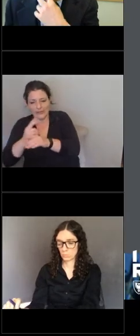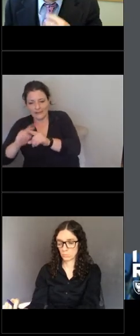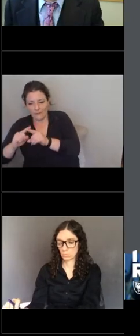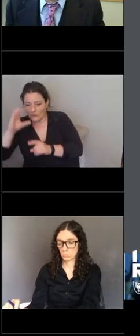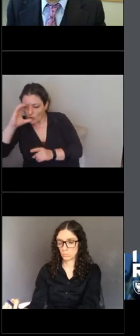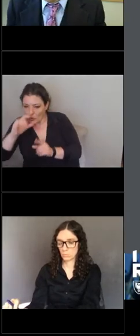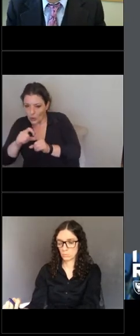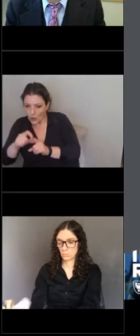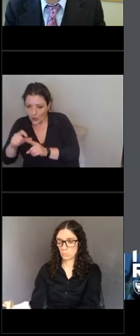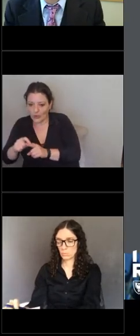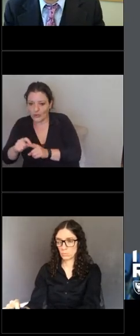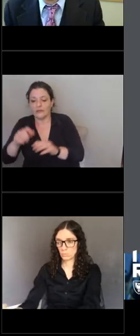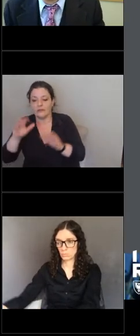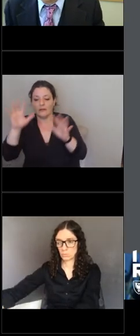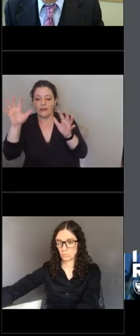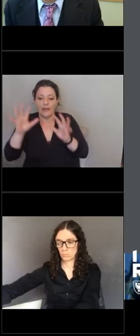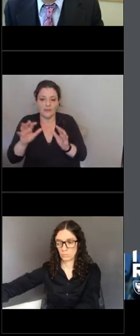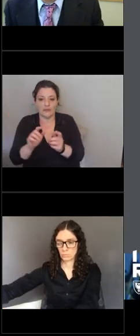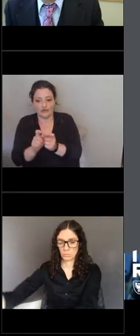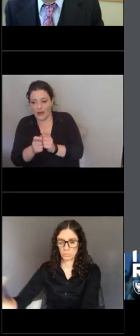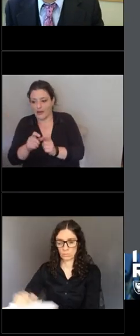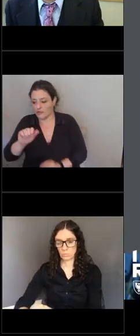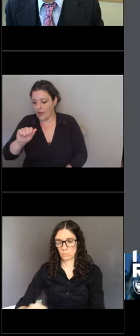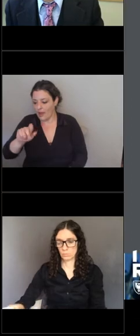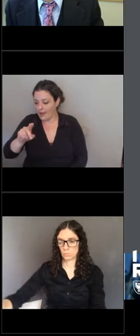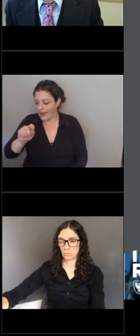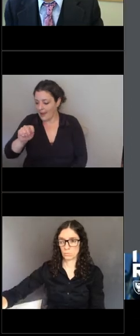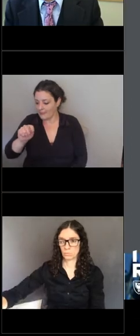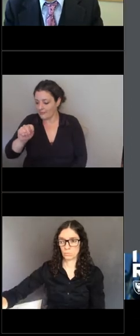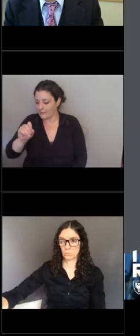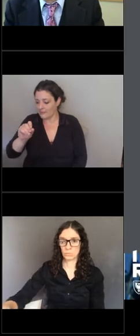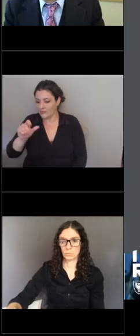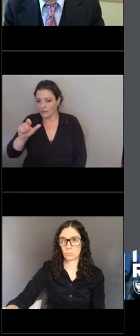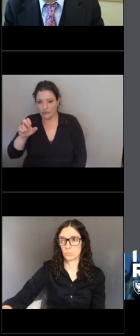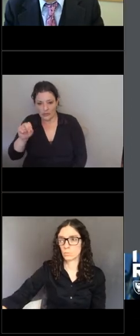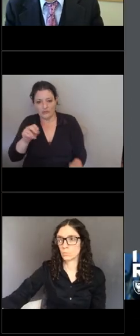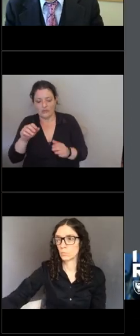therein. These management plans themselves scanned the